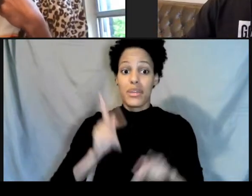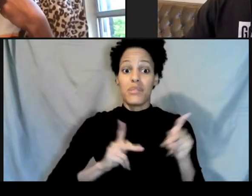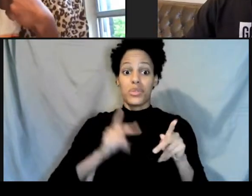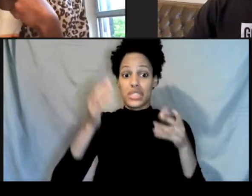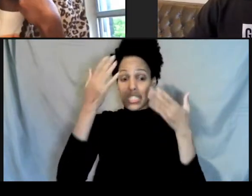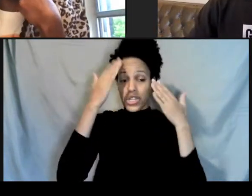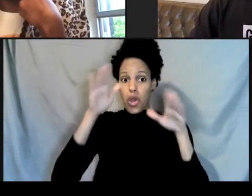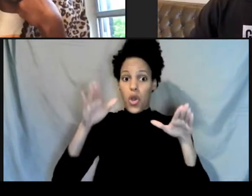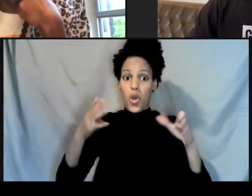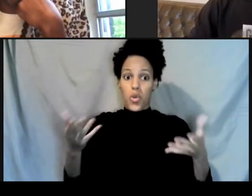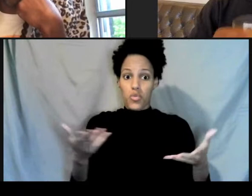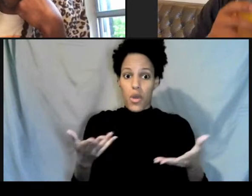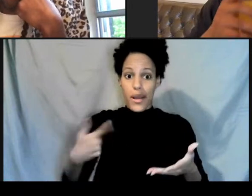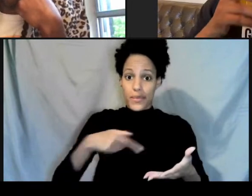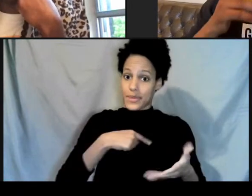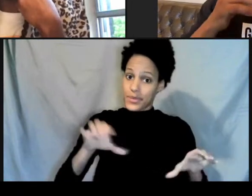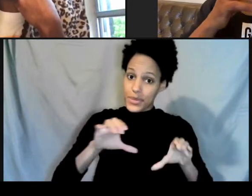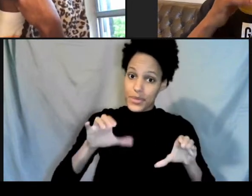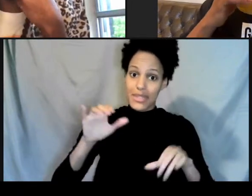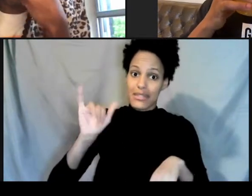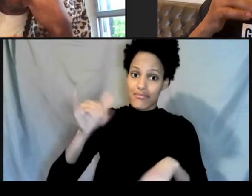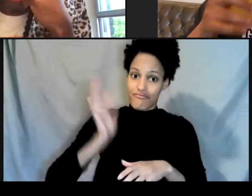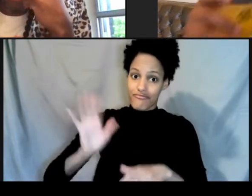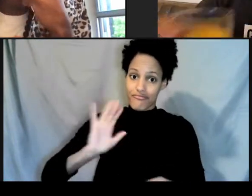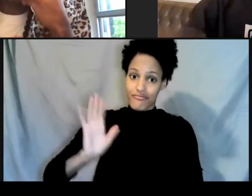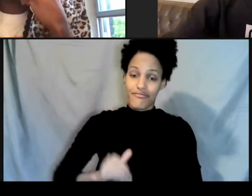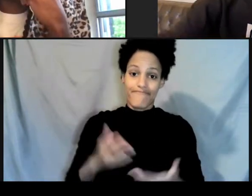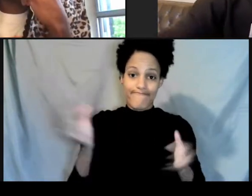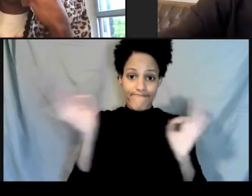the truth. That's the truth.